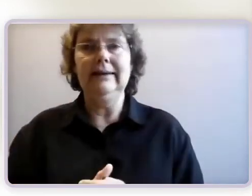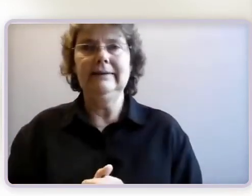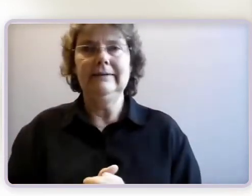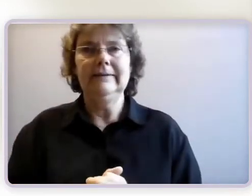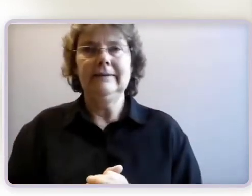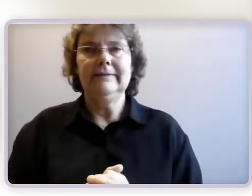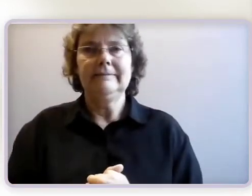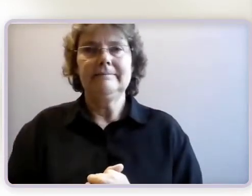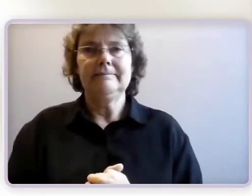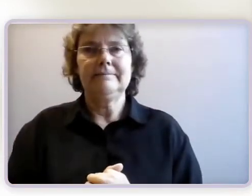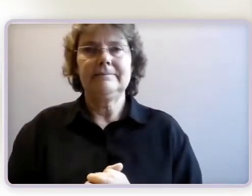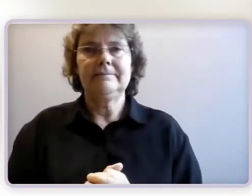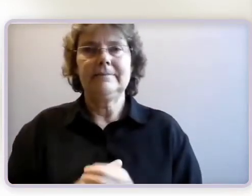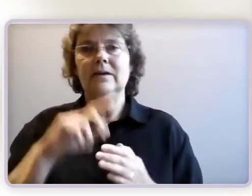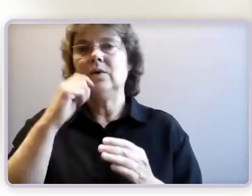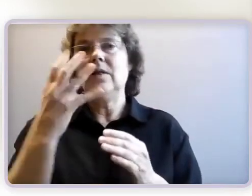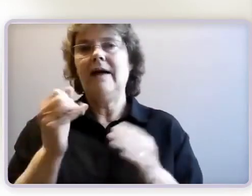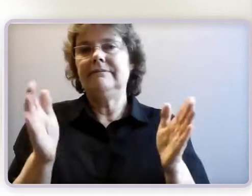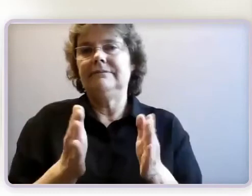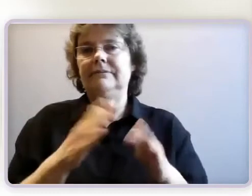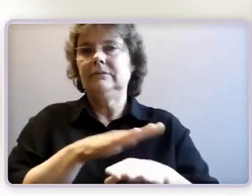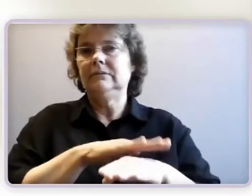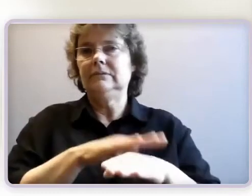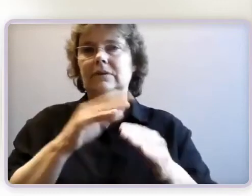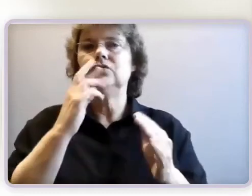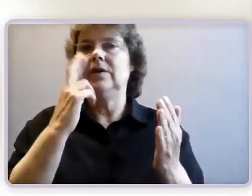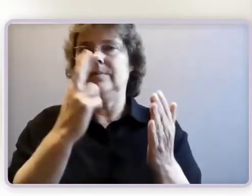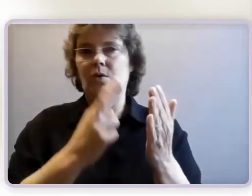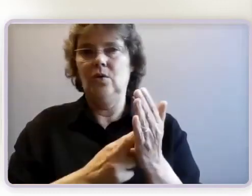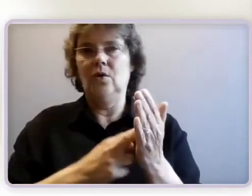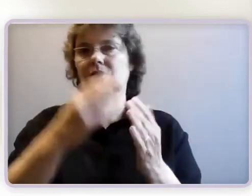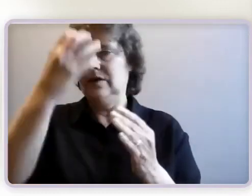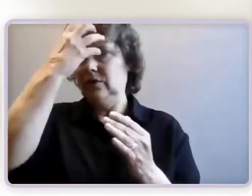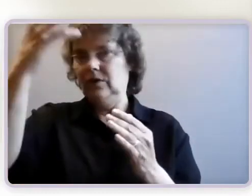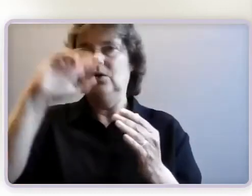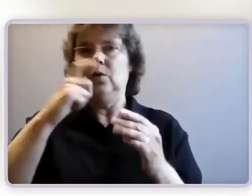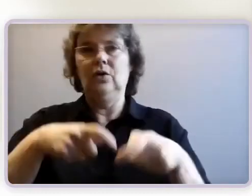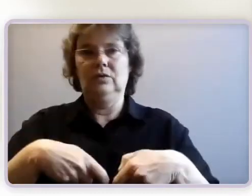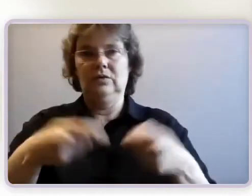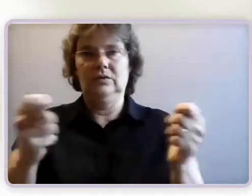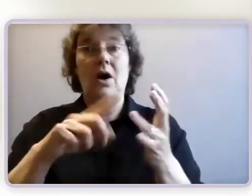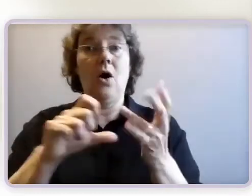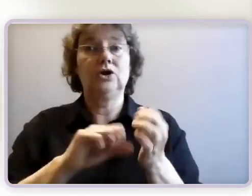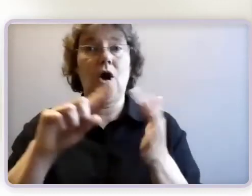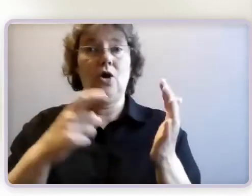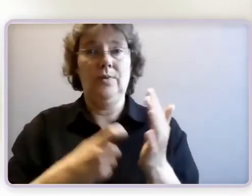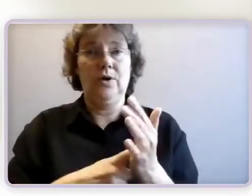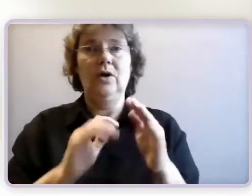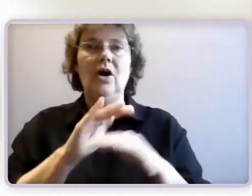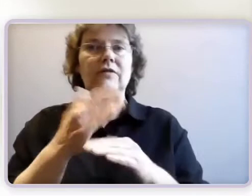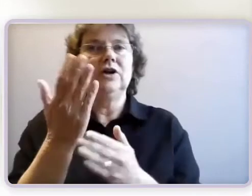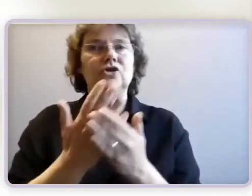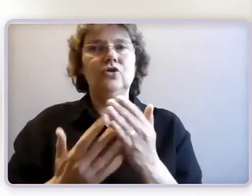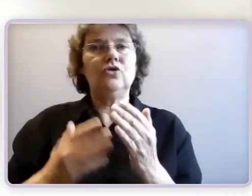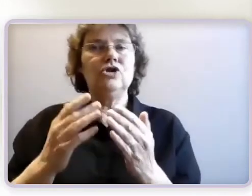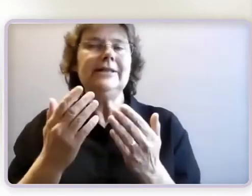There will be an interim report released by the Royal Commission this October about the stories they have heard so far.